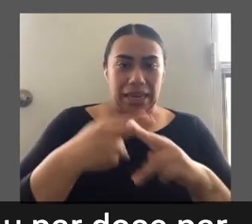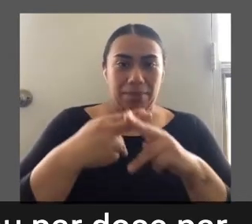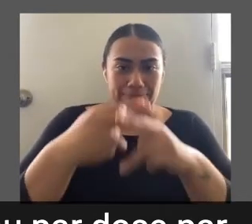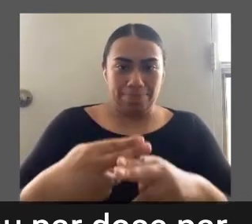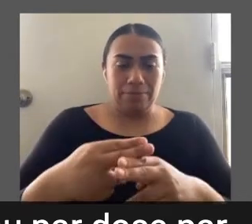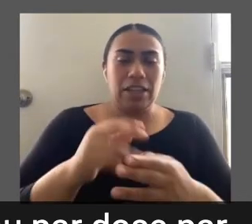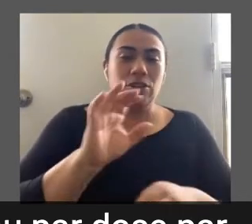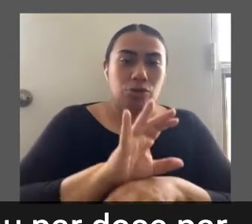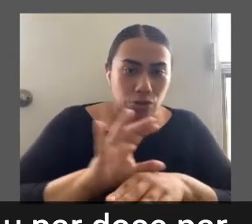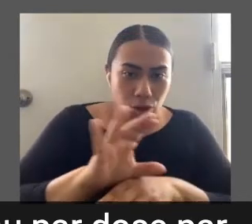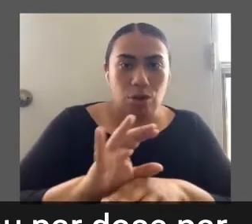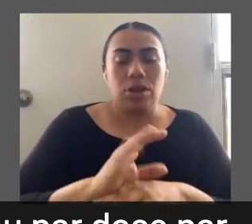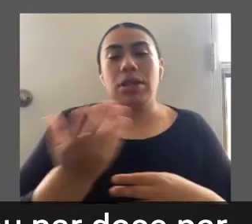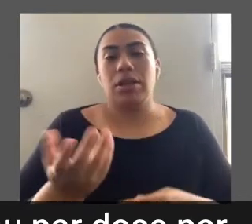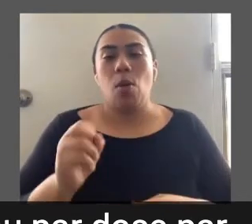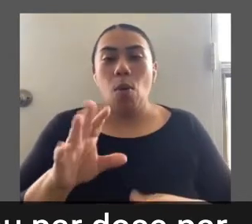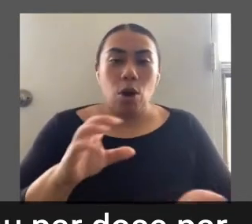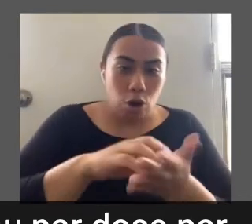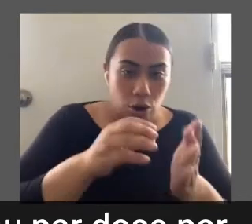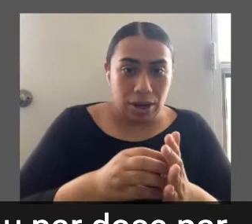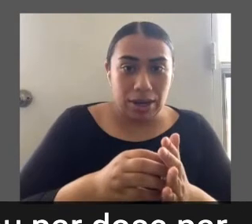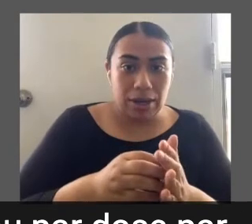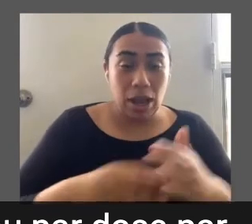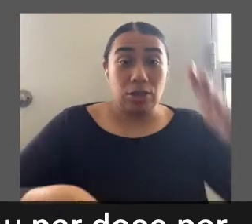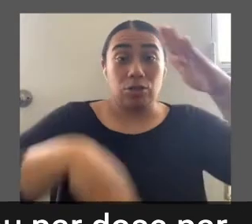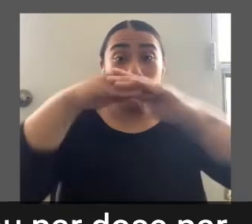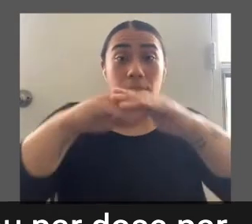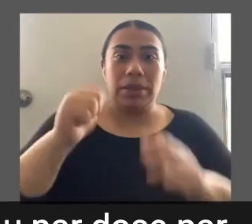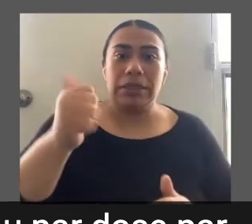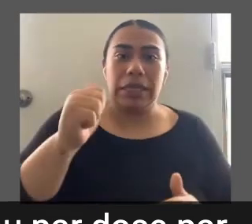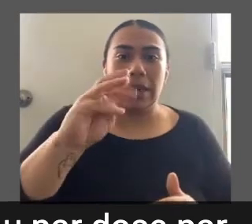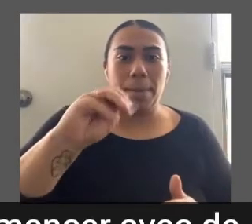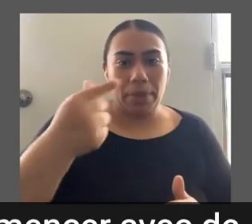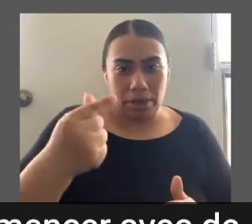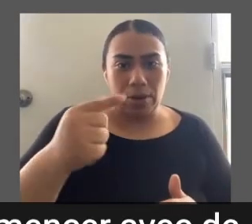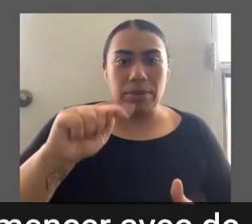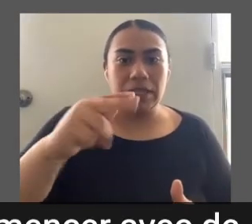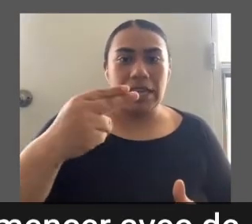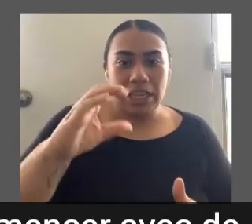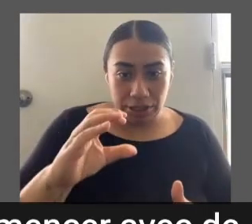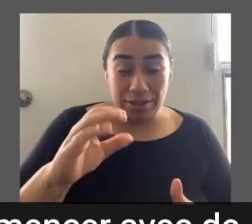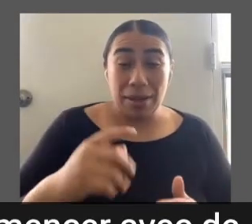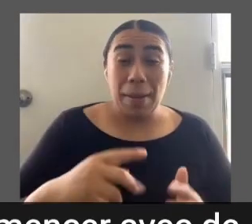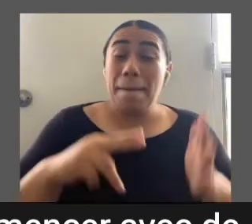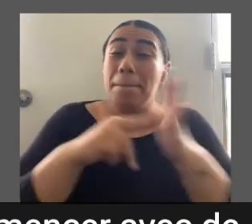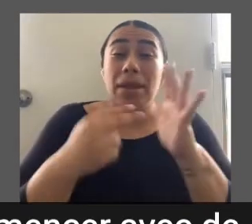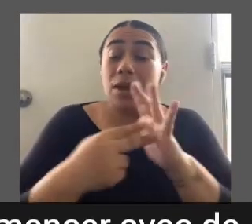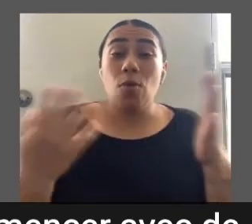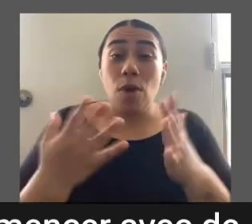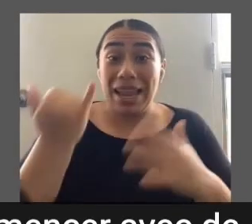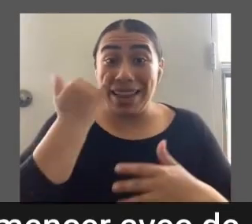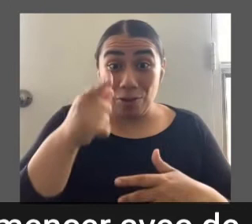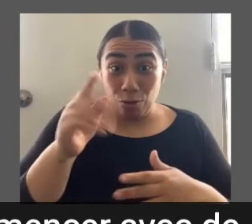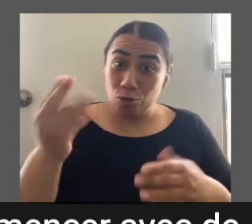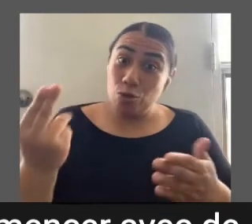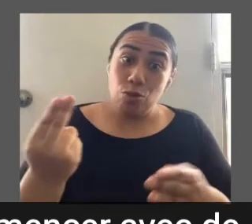been capped at 10 milligrams per package or dose by Health Canada, which allows those that are new to cannabis to start